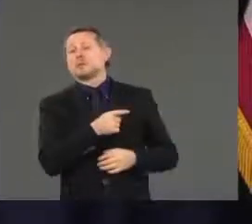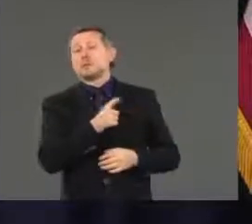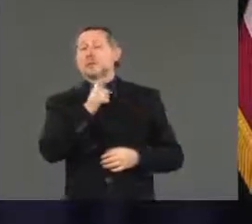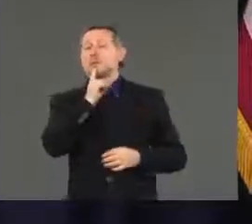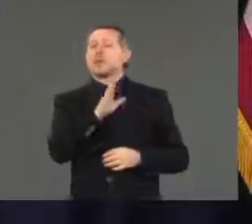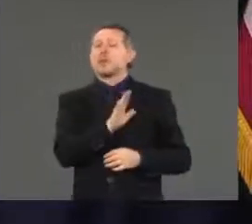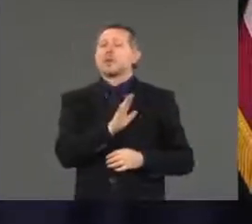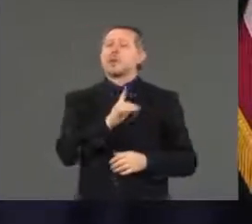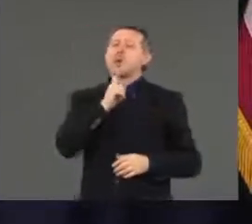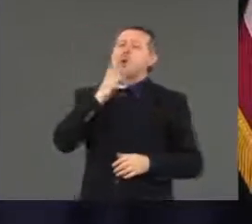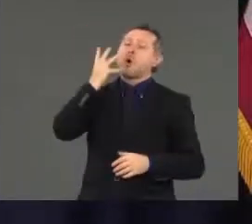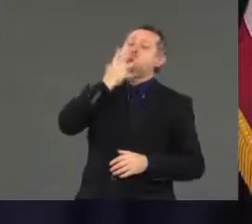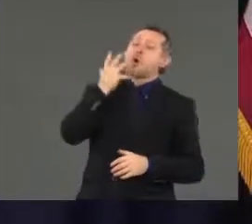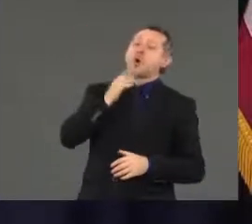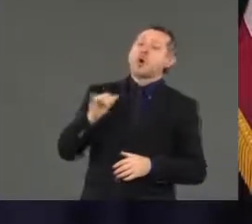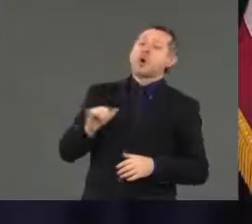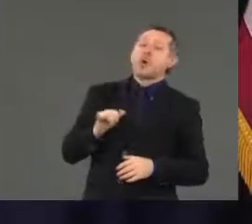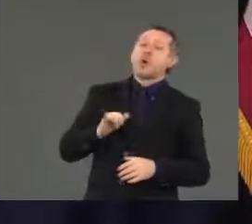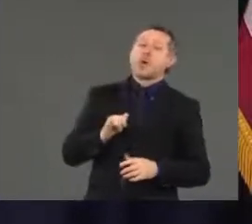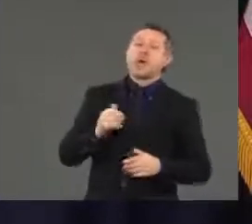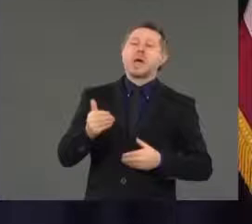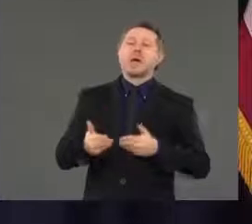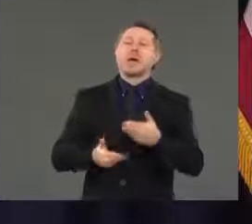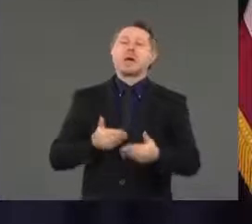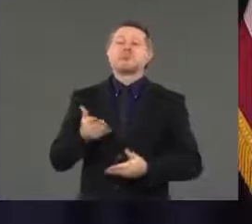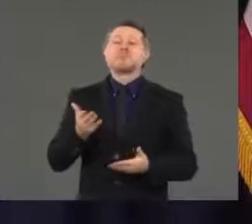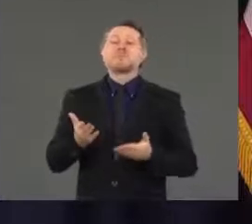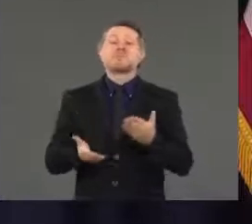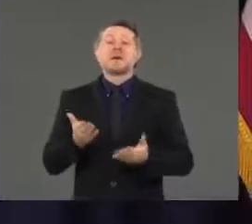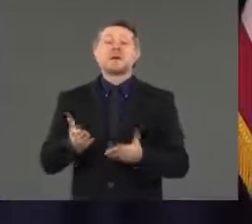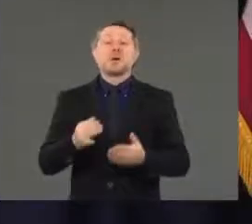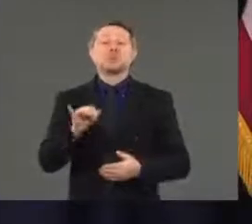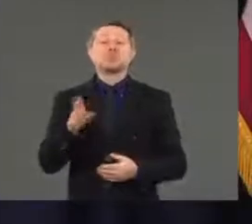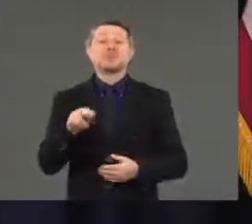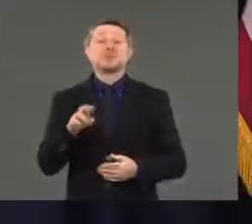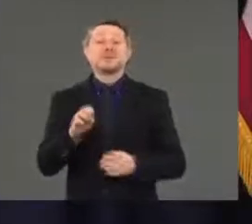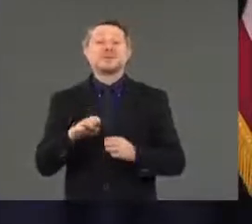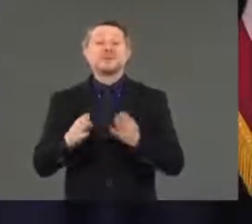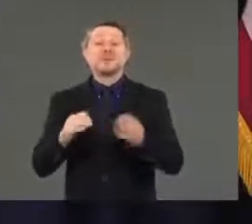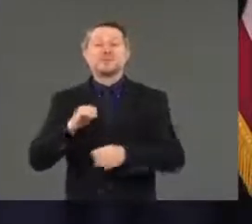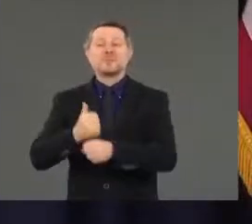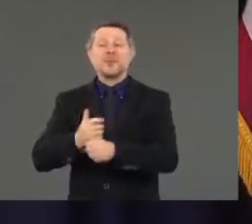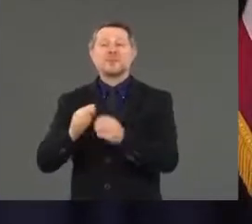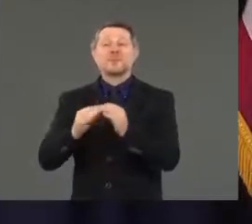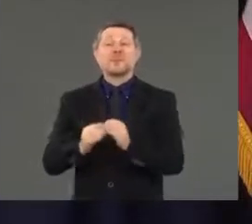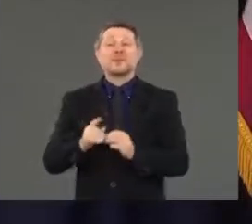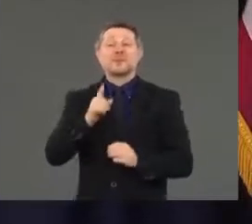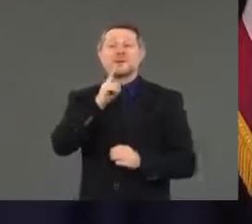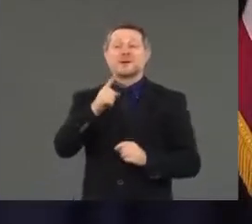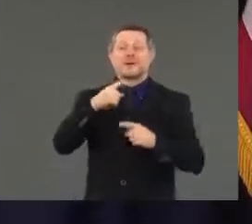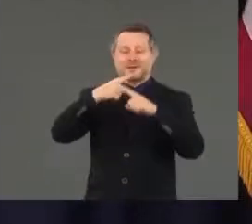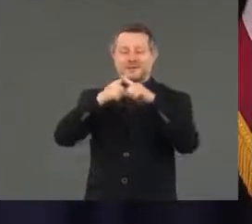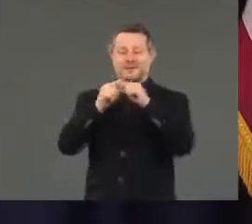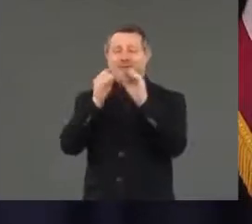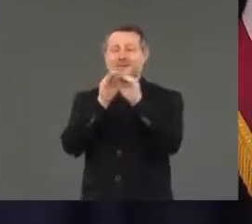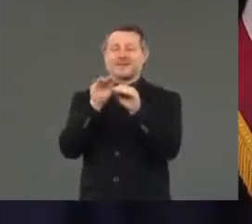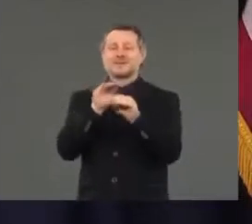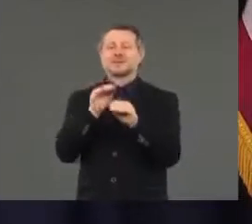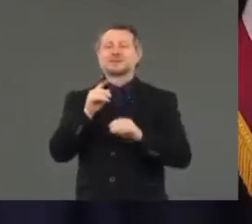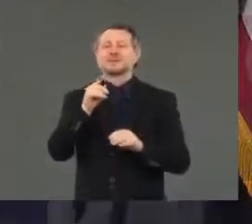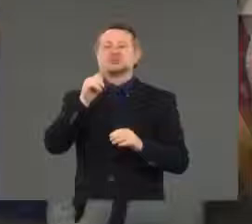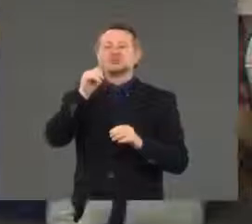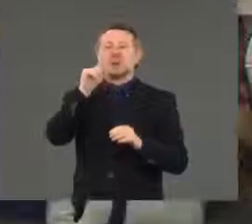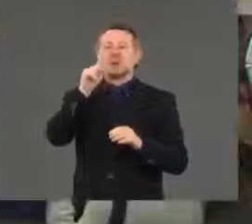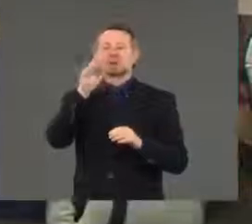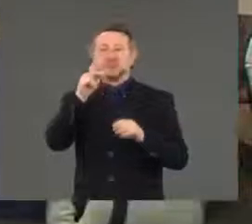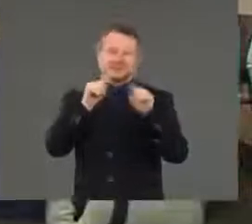June based on the metrics with a big asterisk for what happens between now and then. And again, we are on the exact same page with them. Based on the metrics, that is what it looks like. Thank